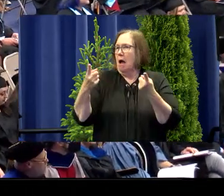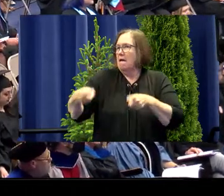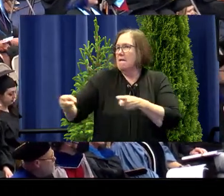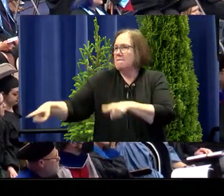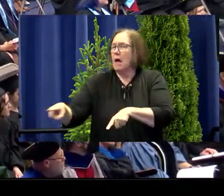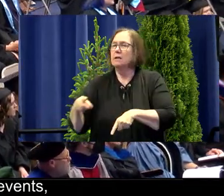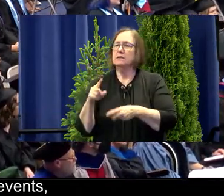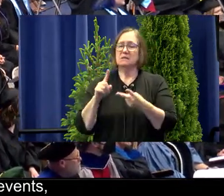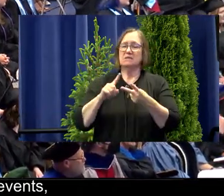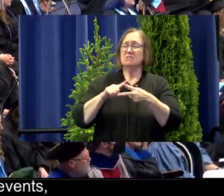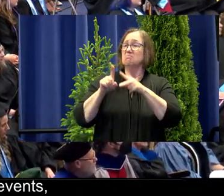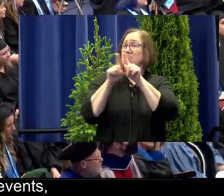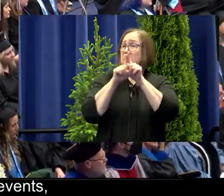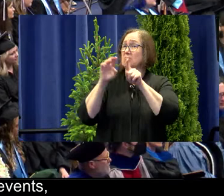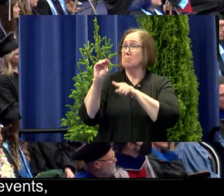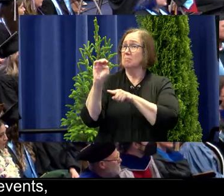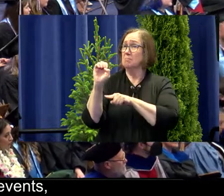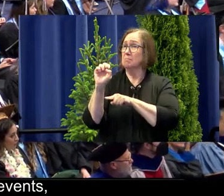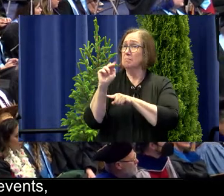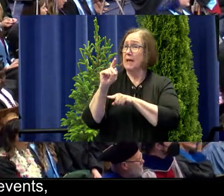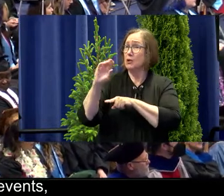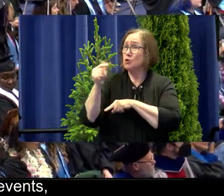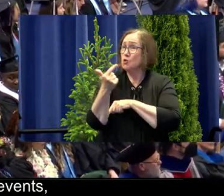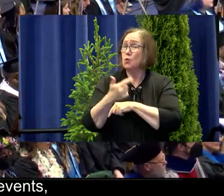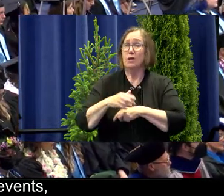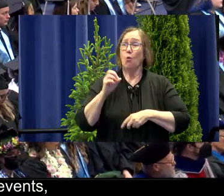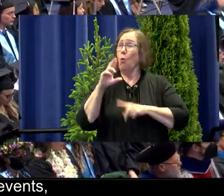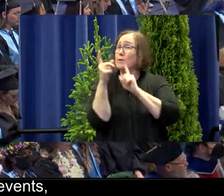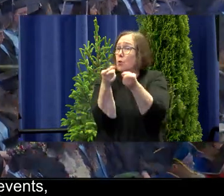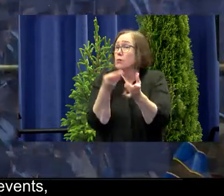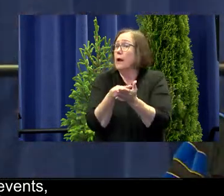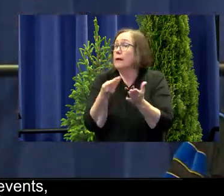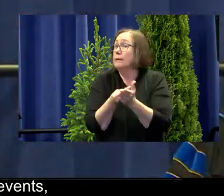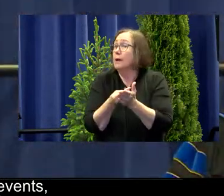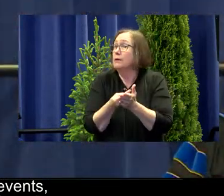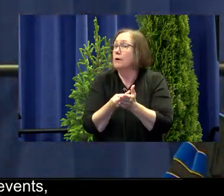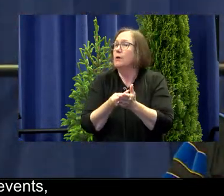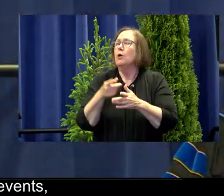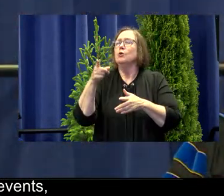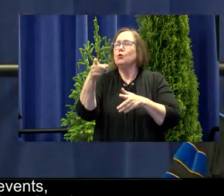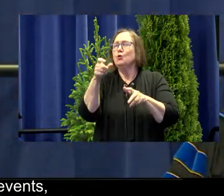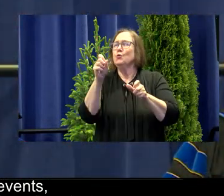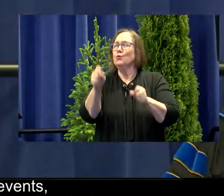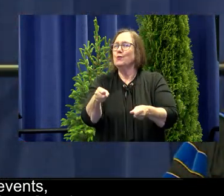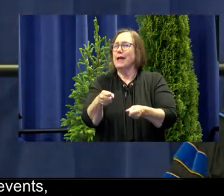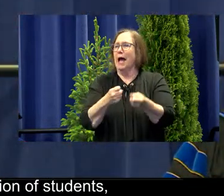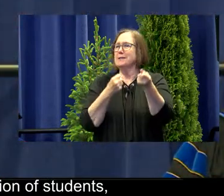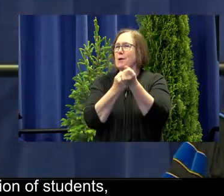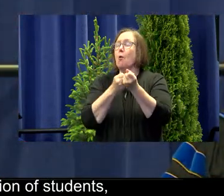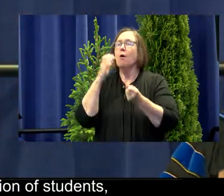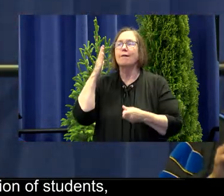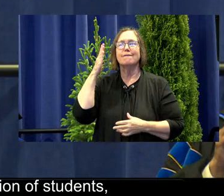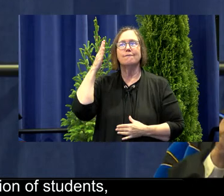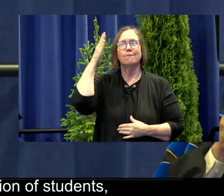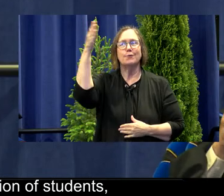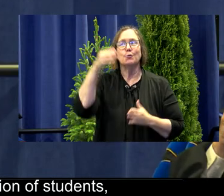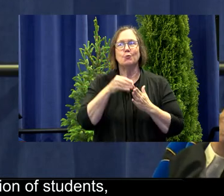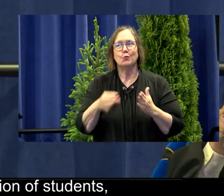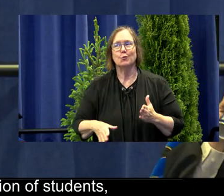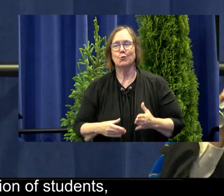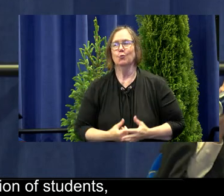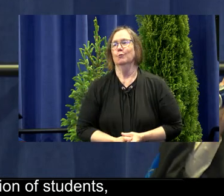giving back to support the next generation of students, you can make a world of difference for those who come after